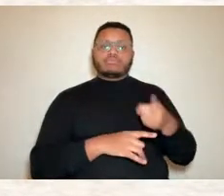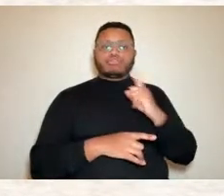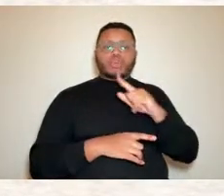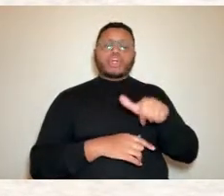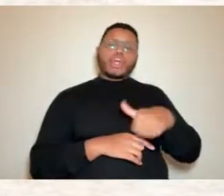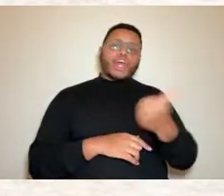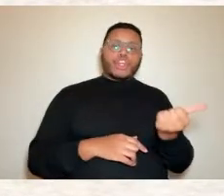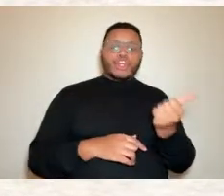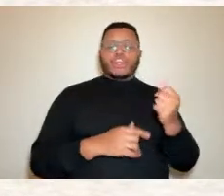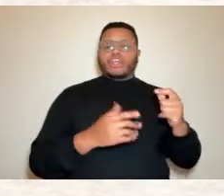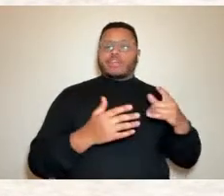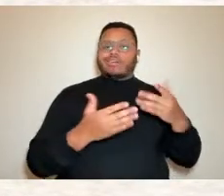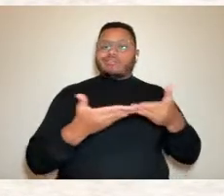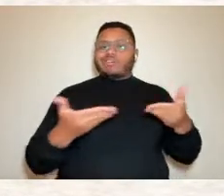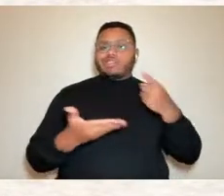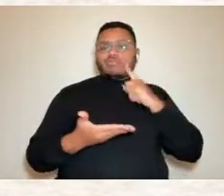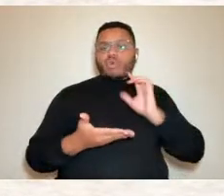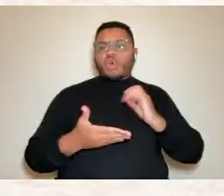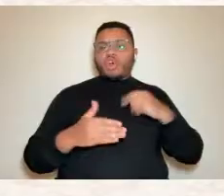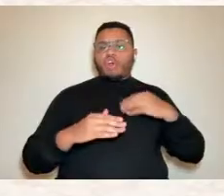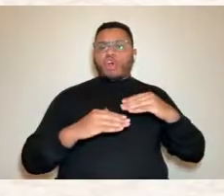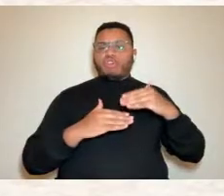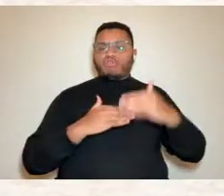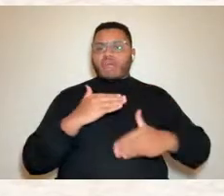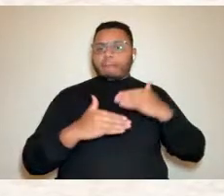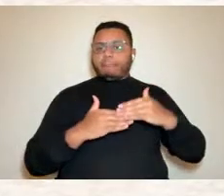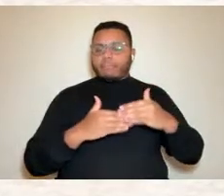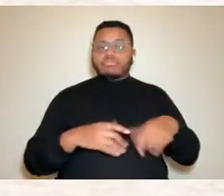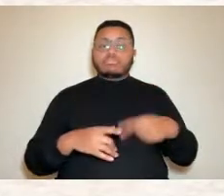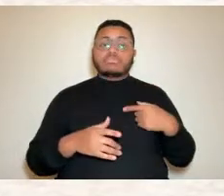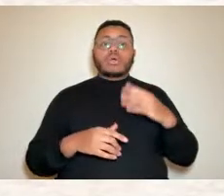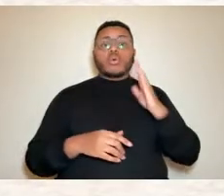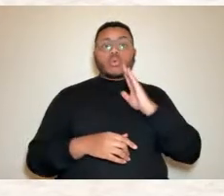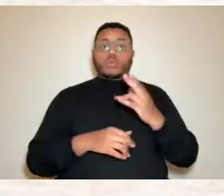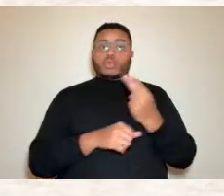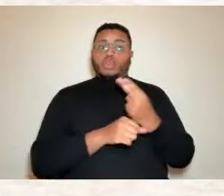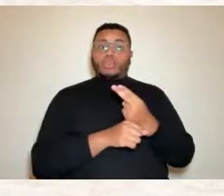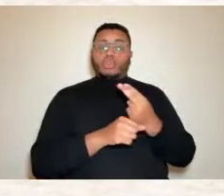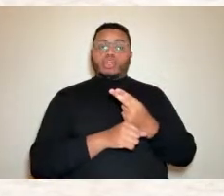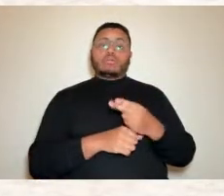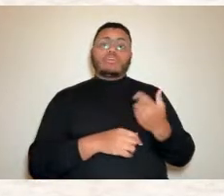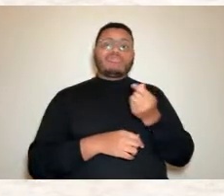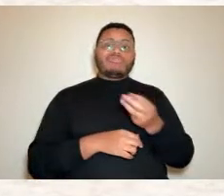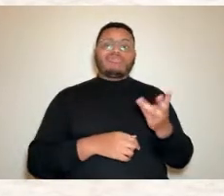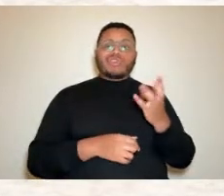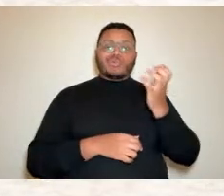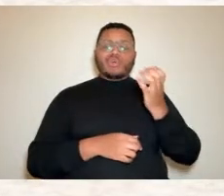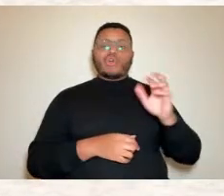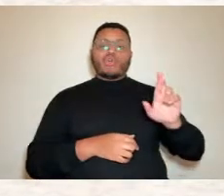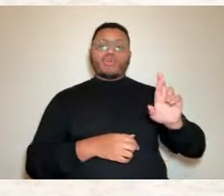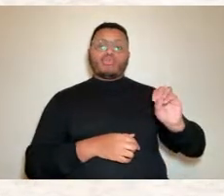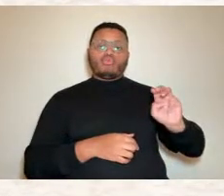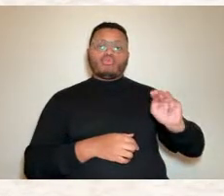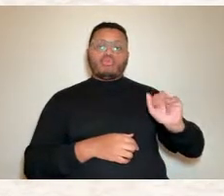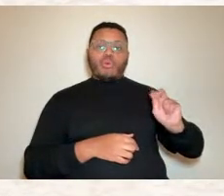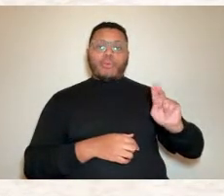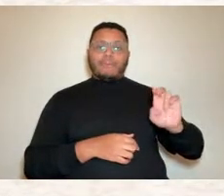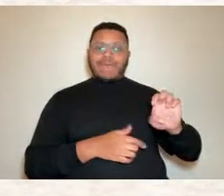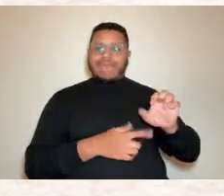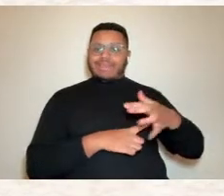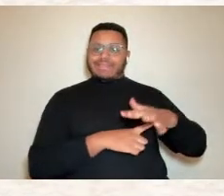wrap. First thing I wanna do is take a couple of romaine leaves, and I'm just going